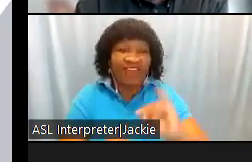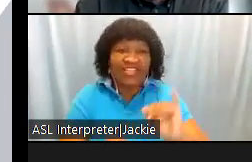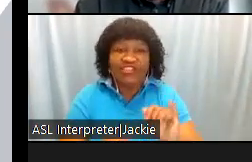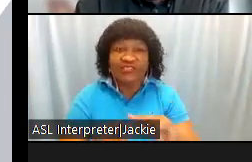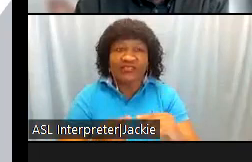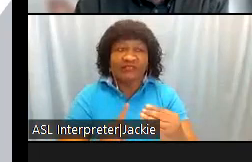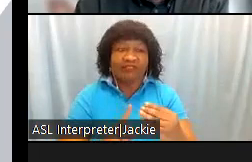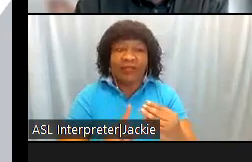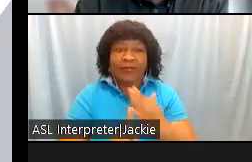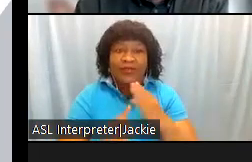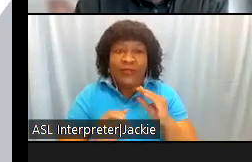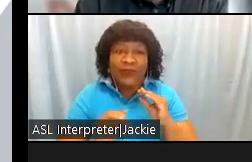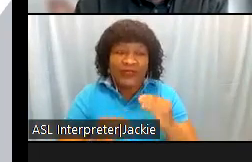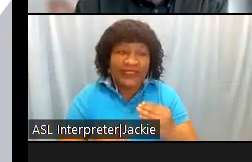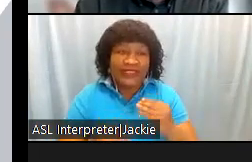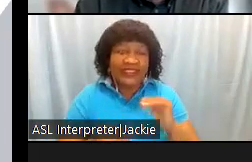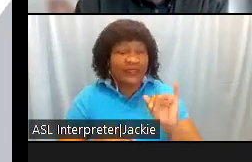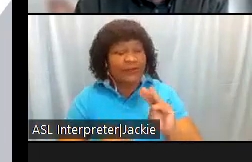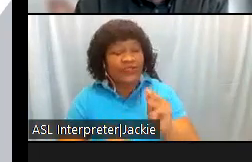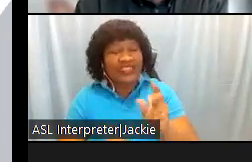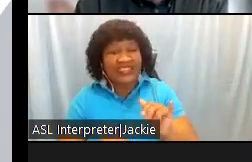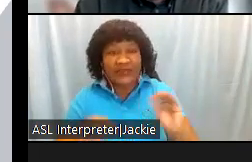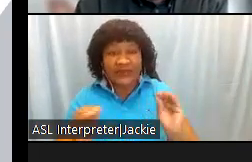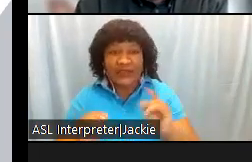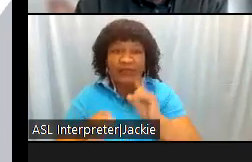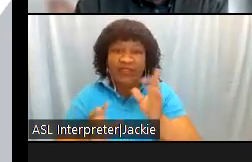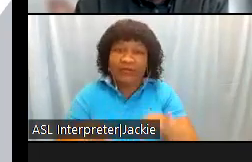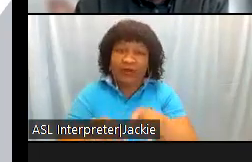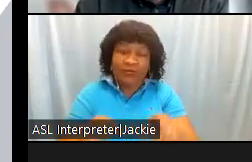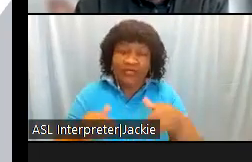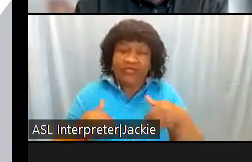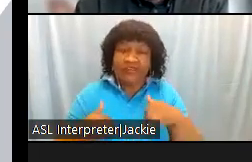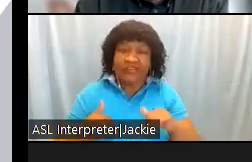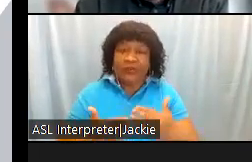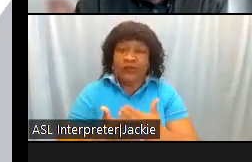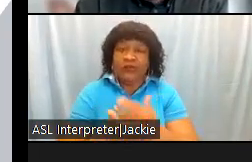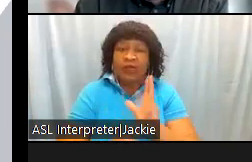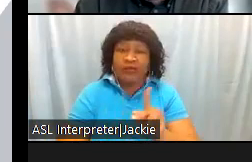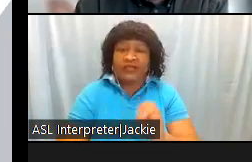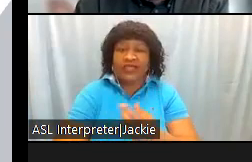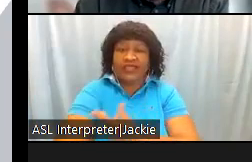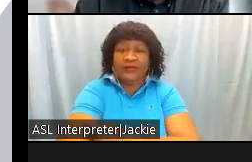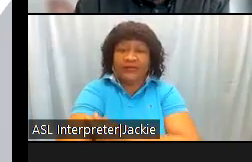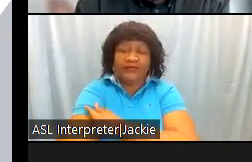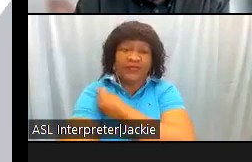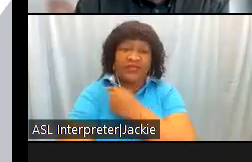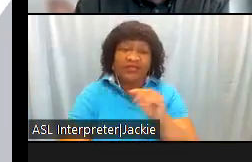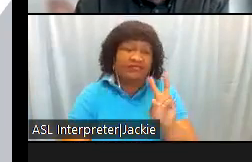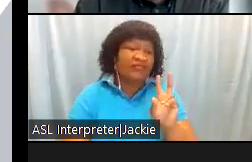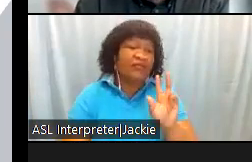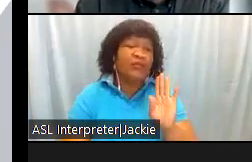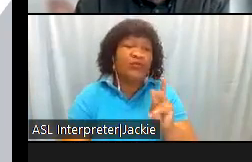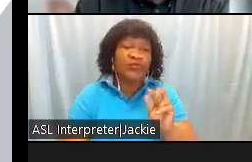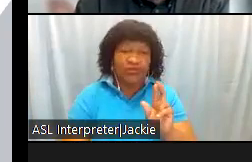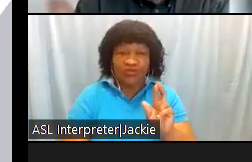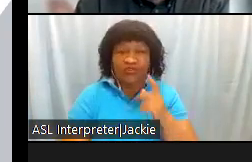from vaccination. So that's why it's really important to actually have these new updated booster